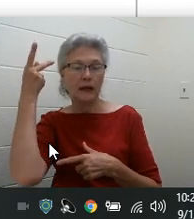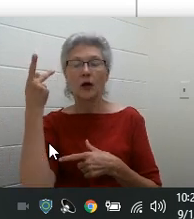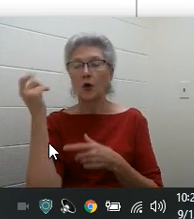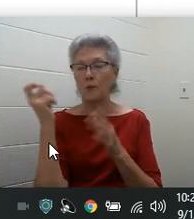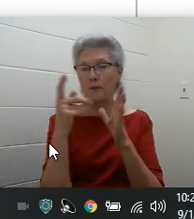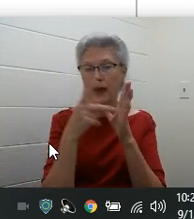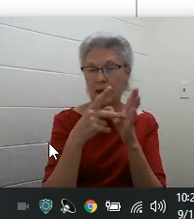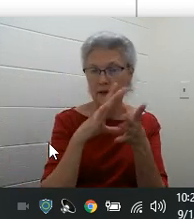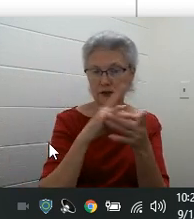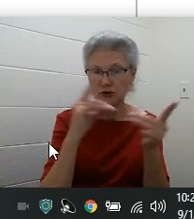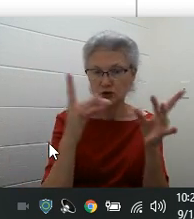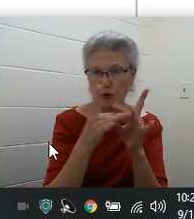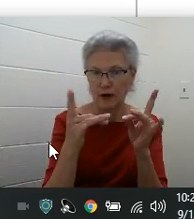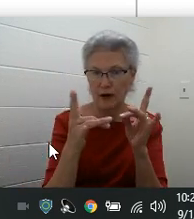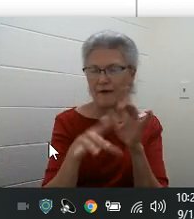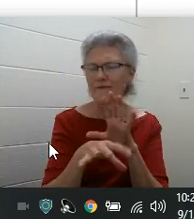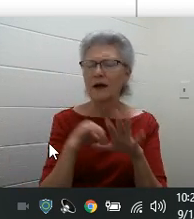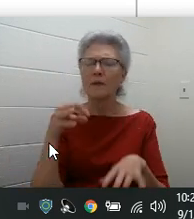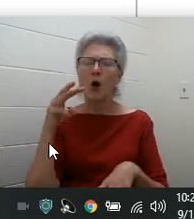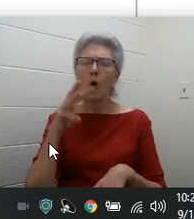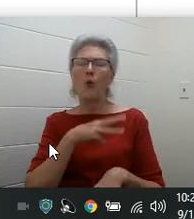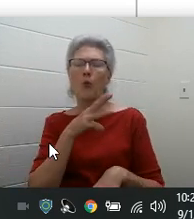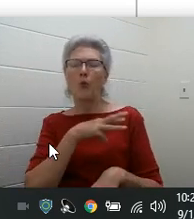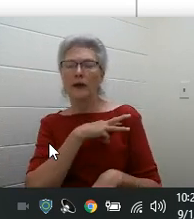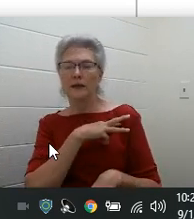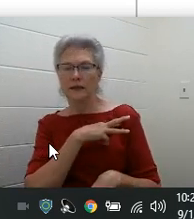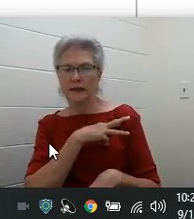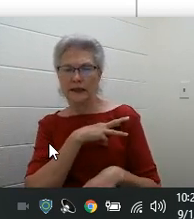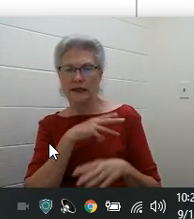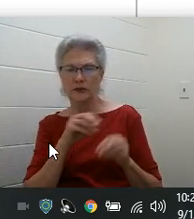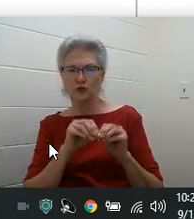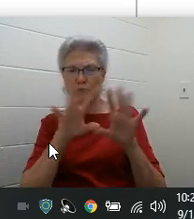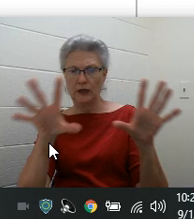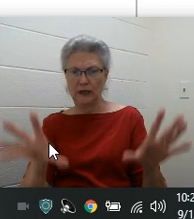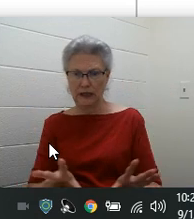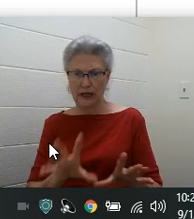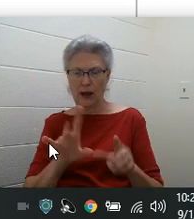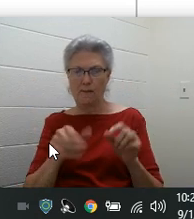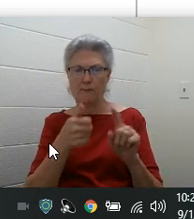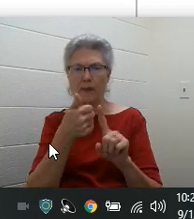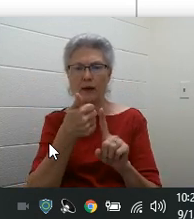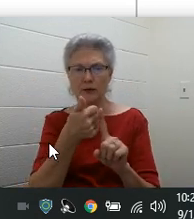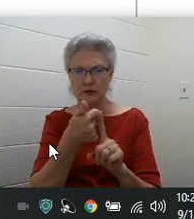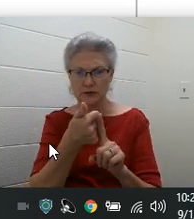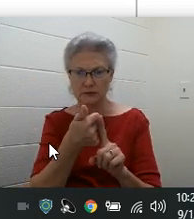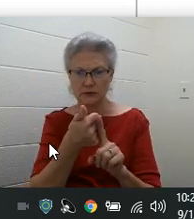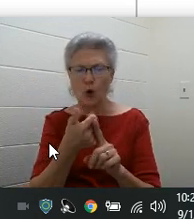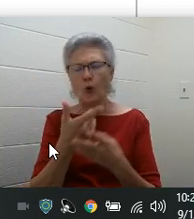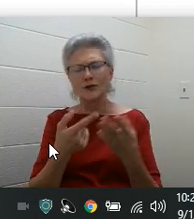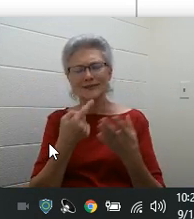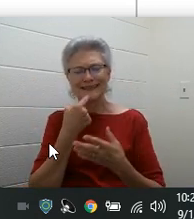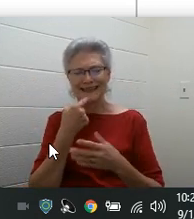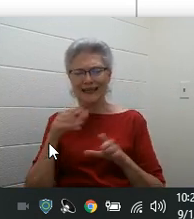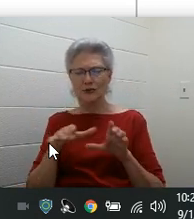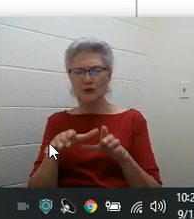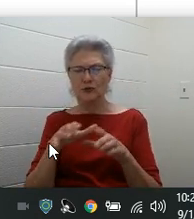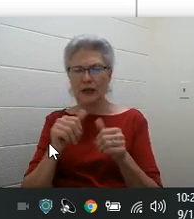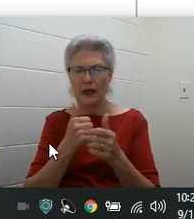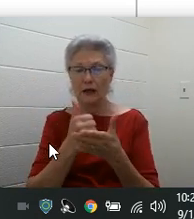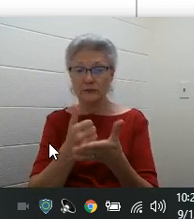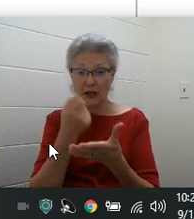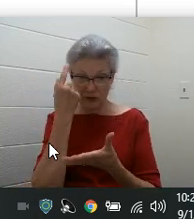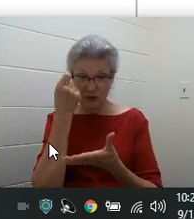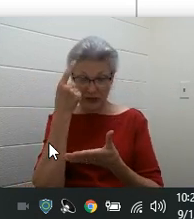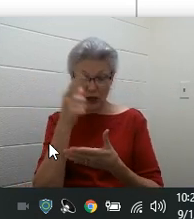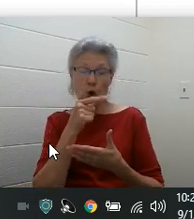find out what Wendy is revealing about herself. What does she say or do that helps us understand who she